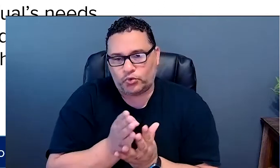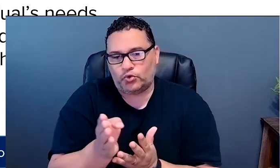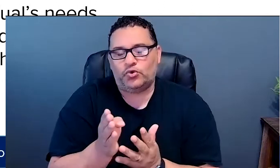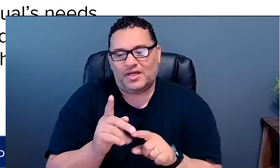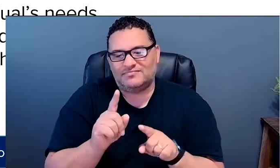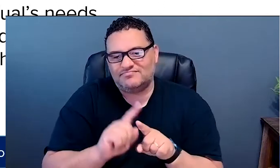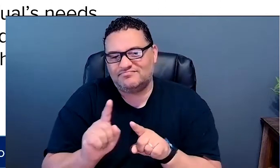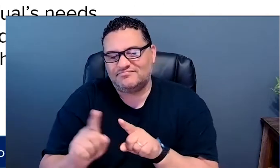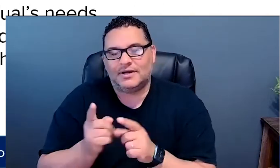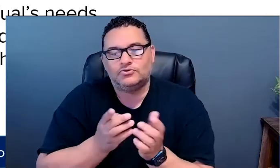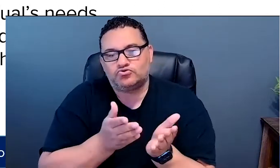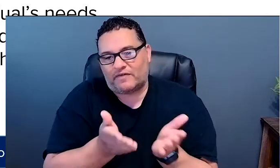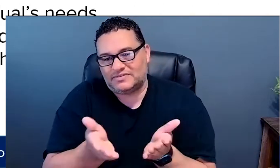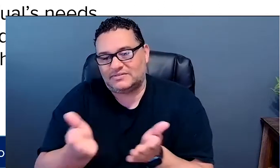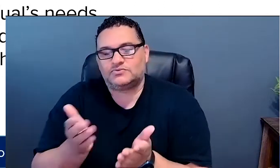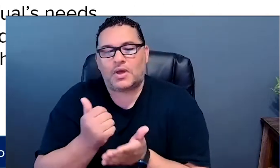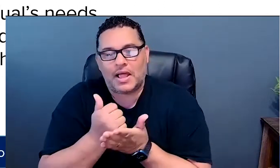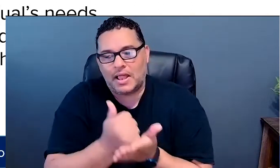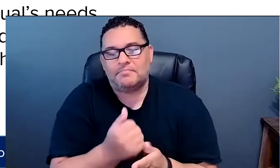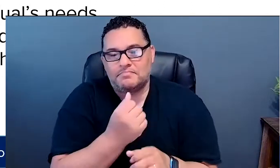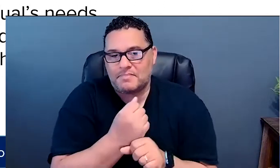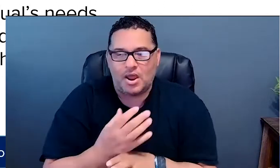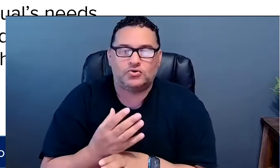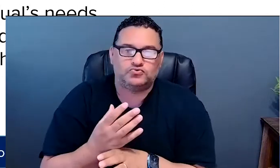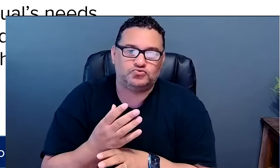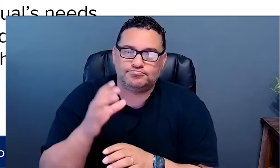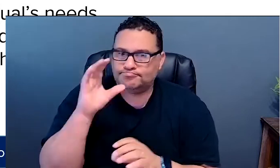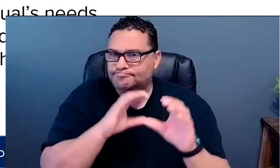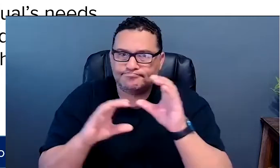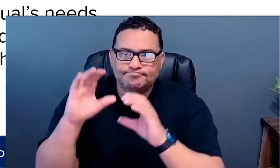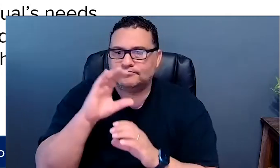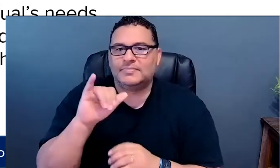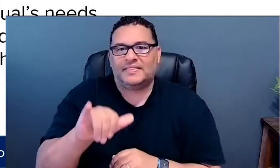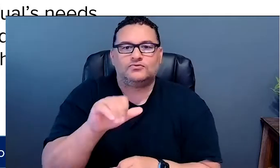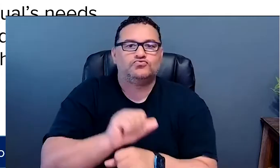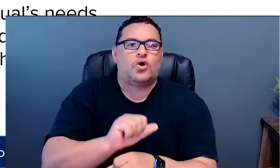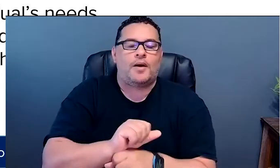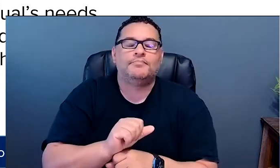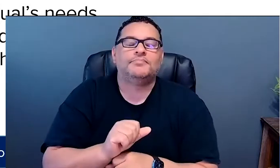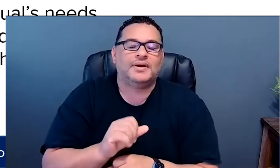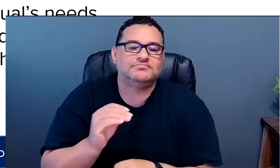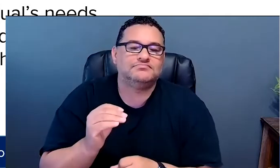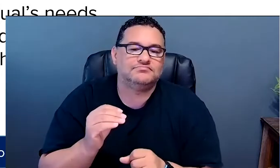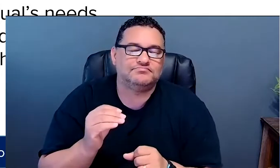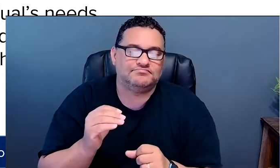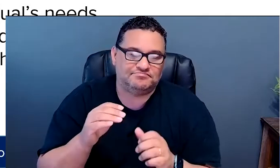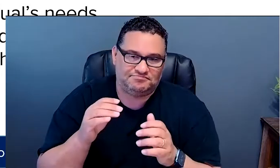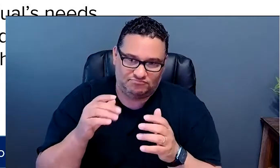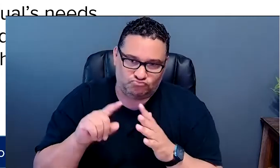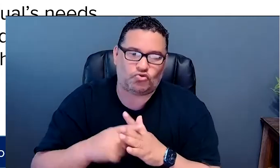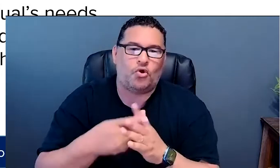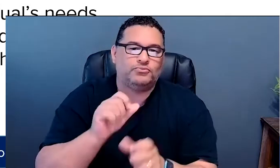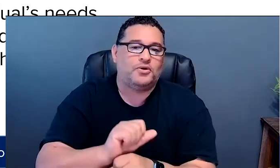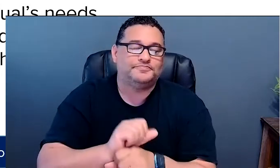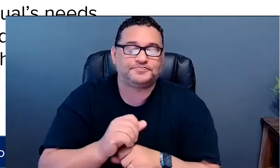to then look for that job and enter employment. So in the development